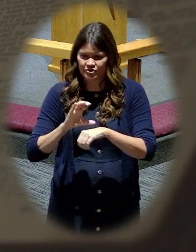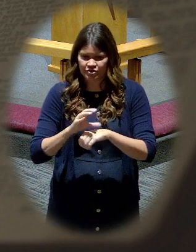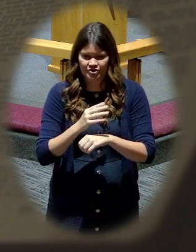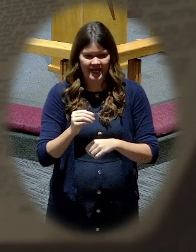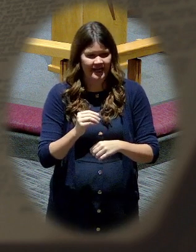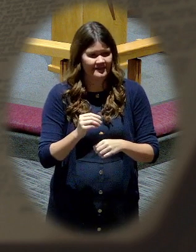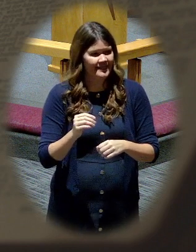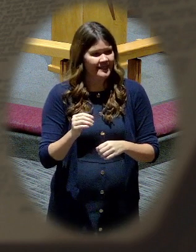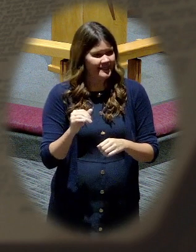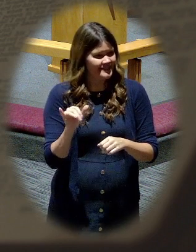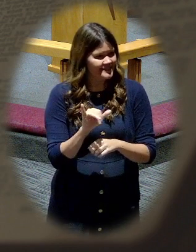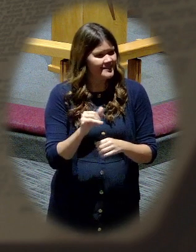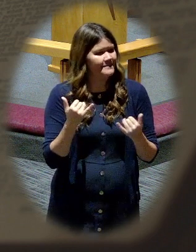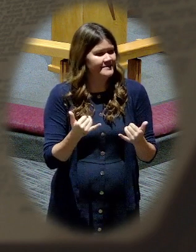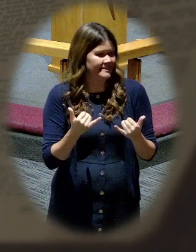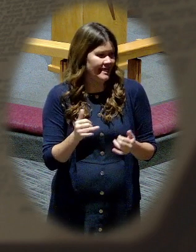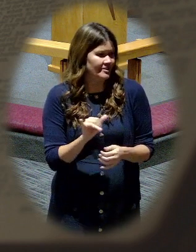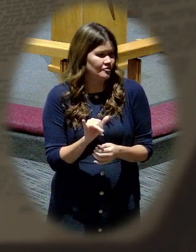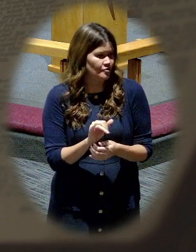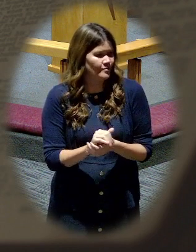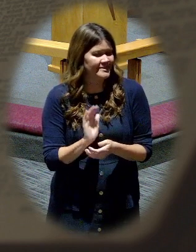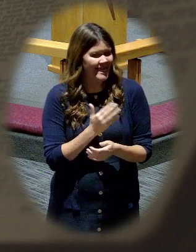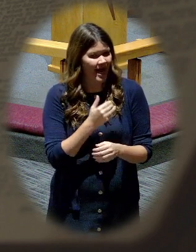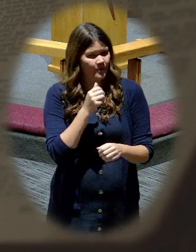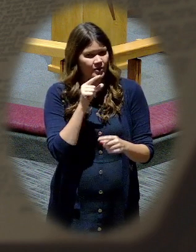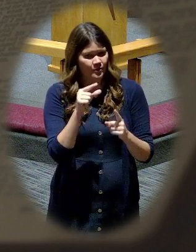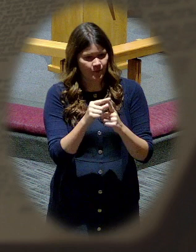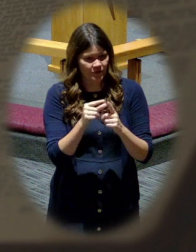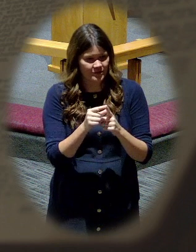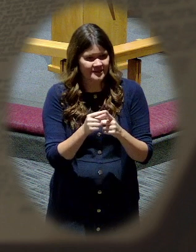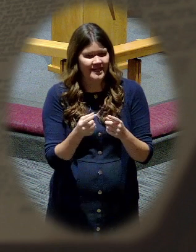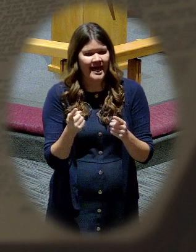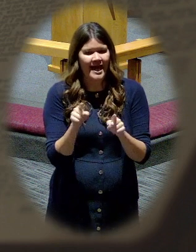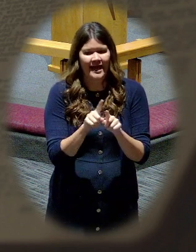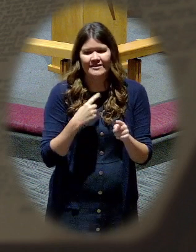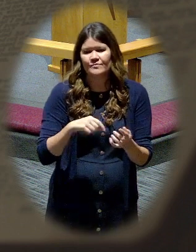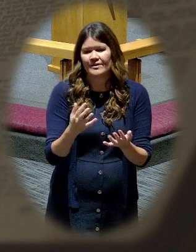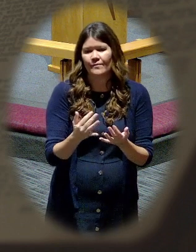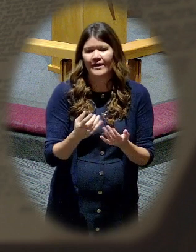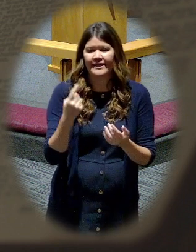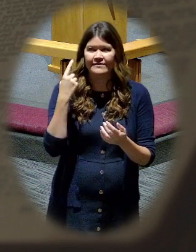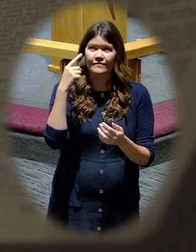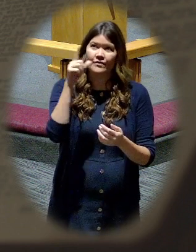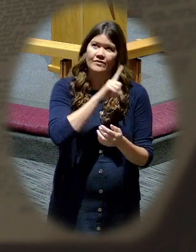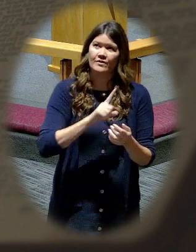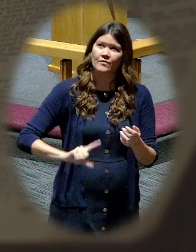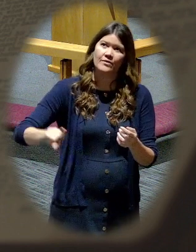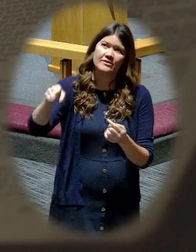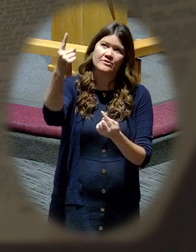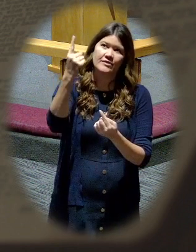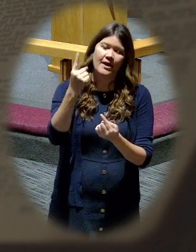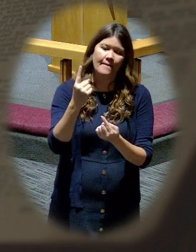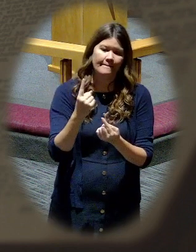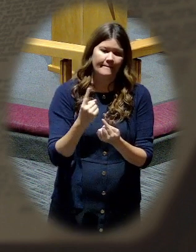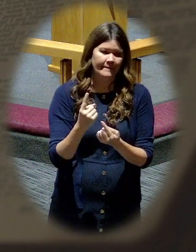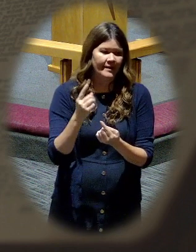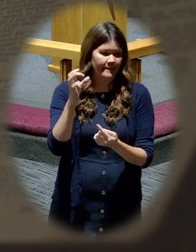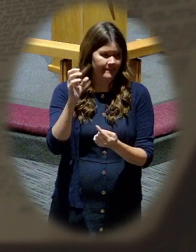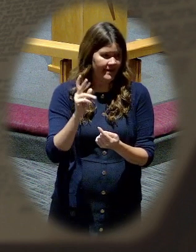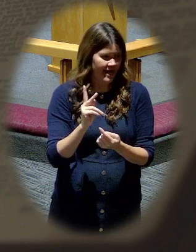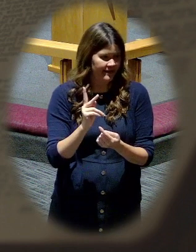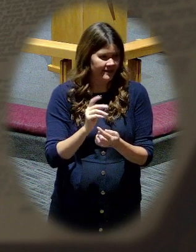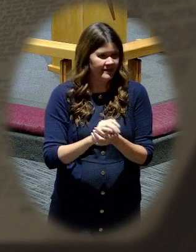our sentiments as well, as we expectantly await the return of the Lord to earth and the completion